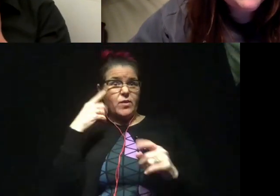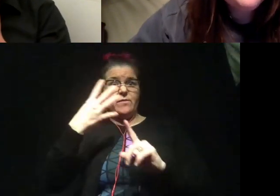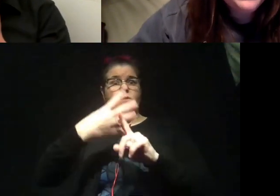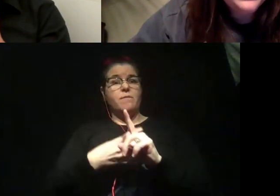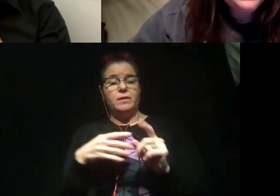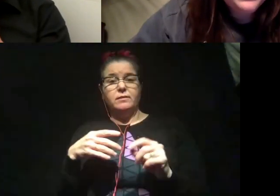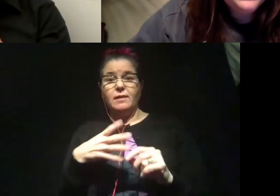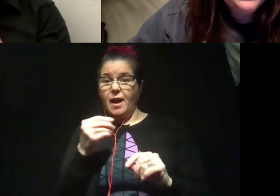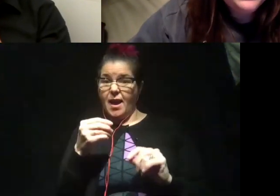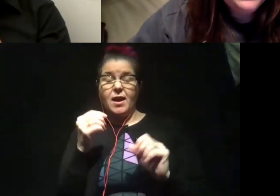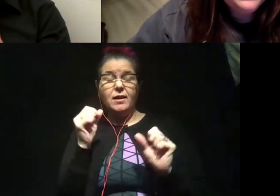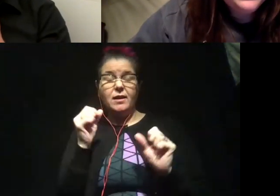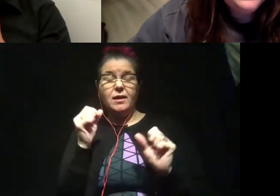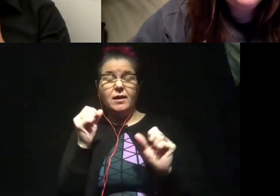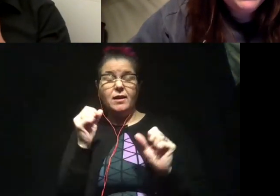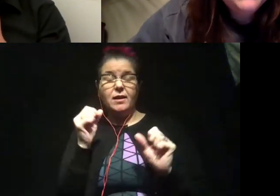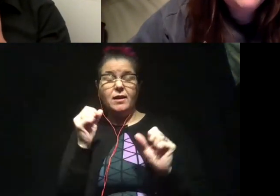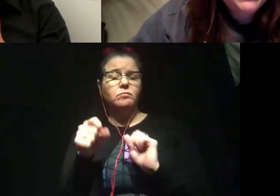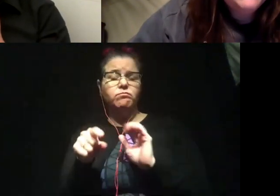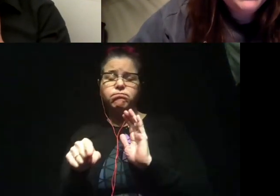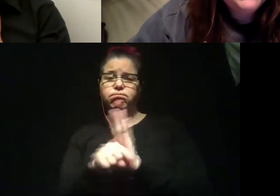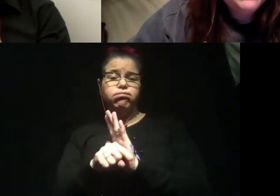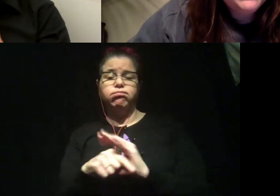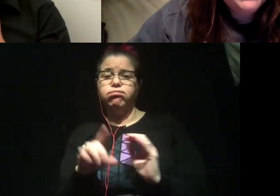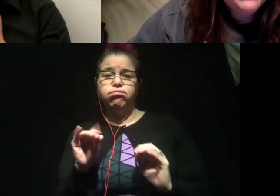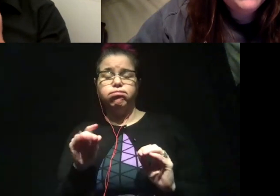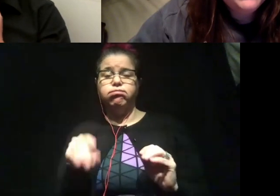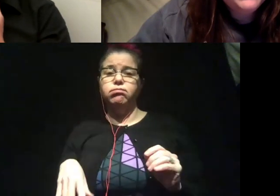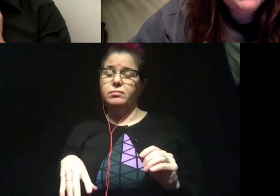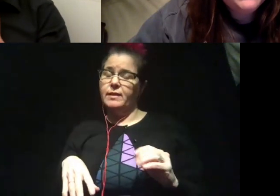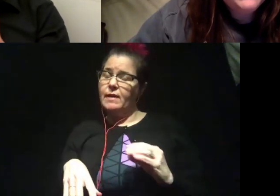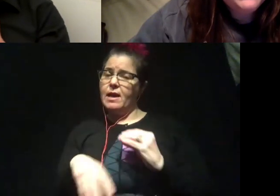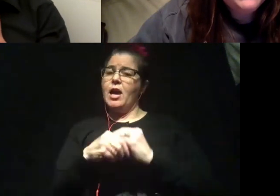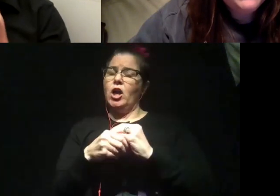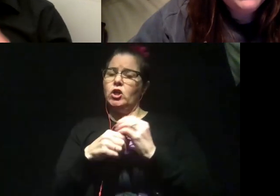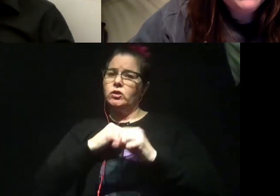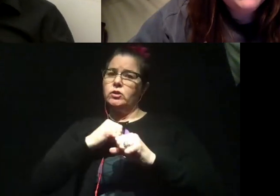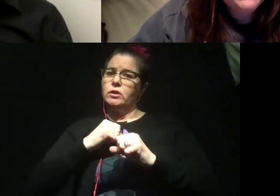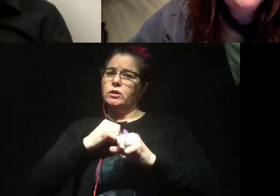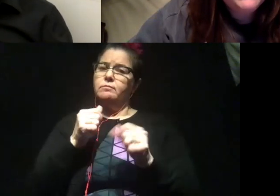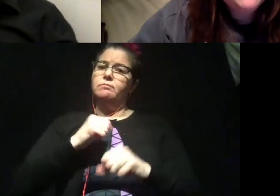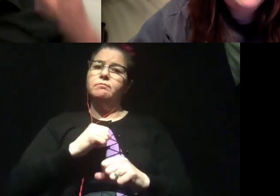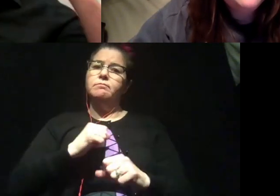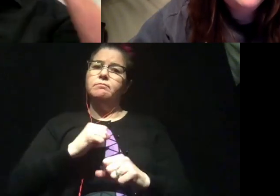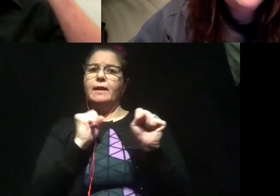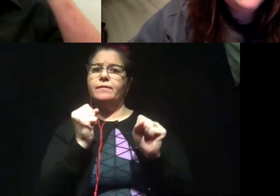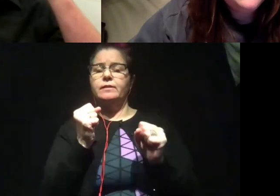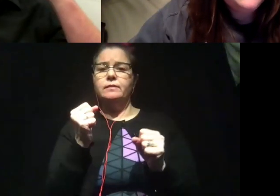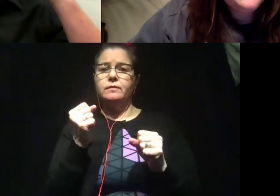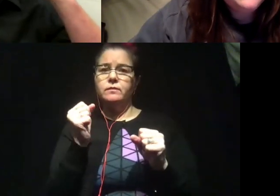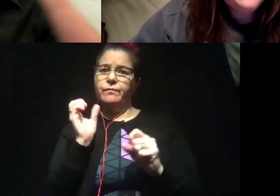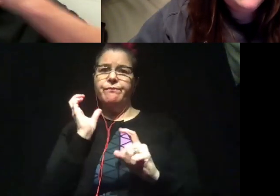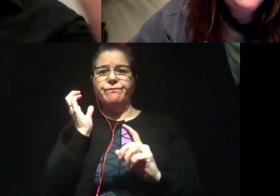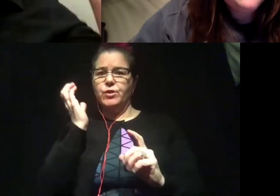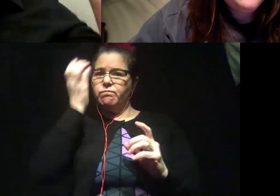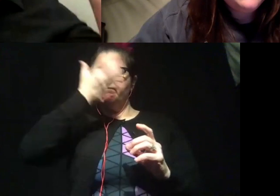and it gets extremely cold up there. So they have to take extra precautions when it gets that cold, with complete face